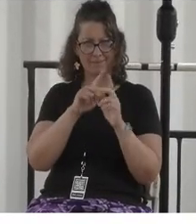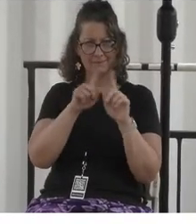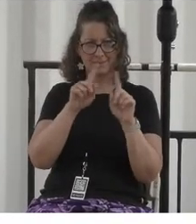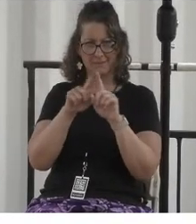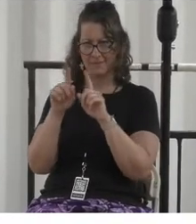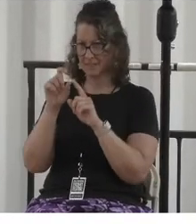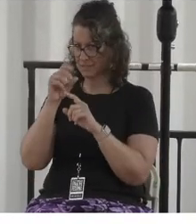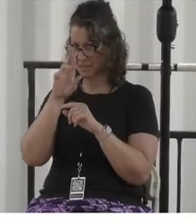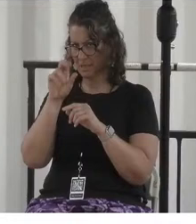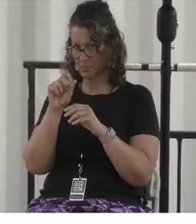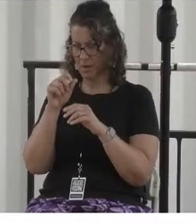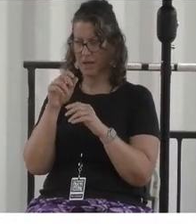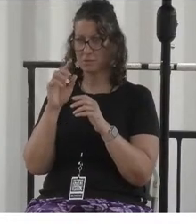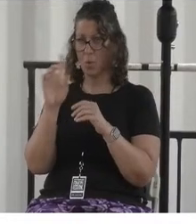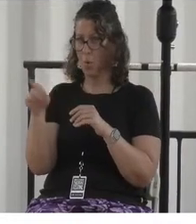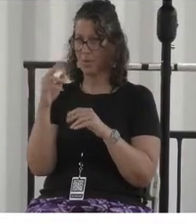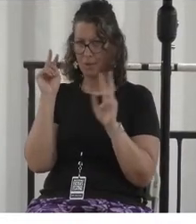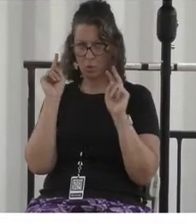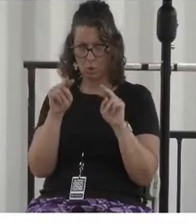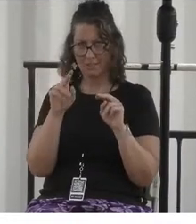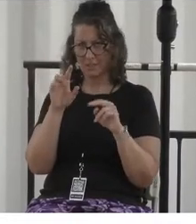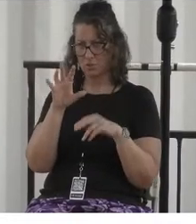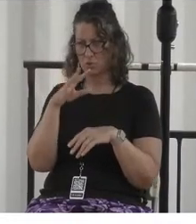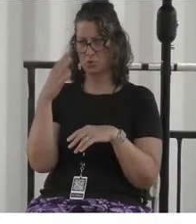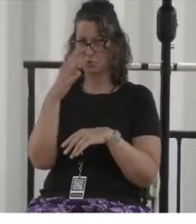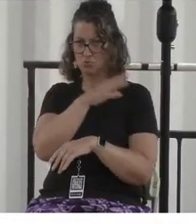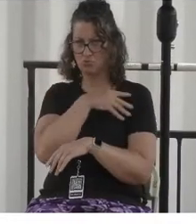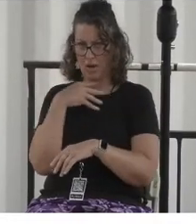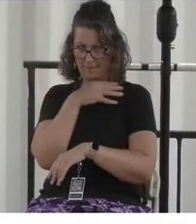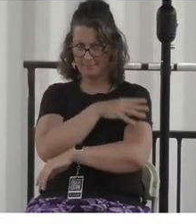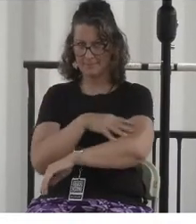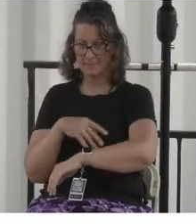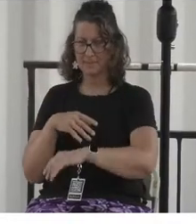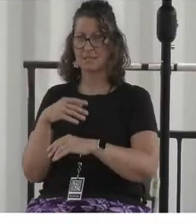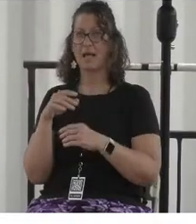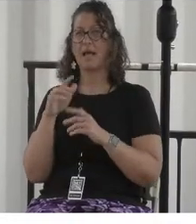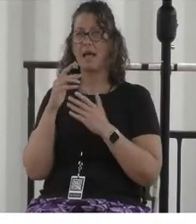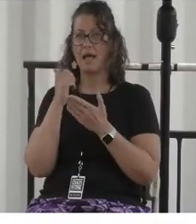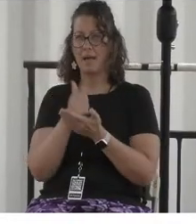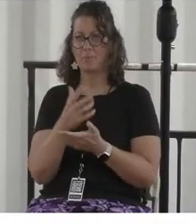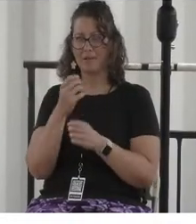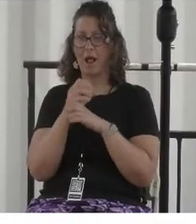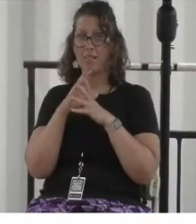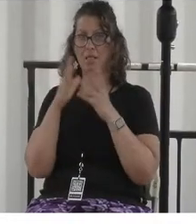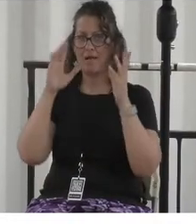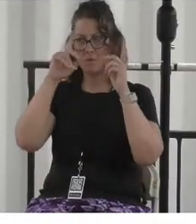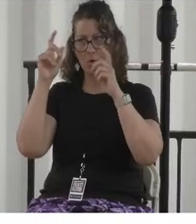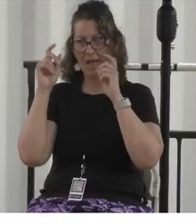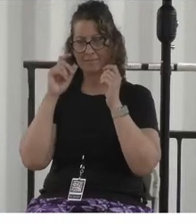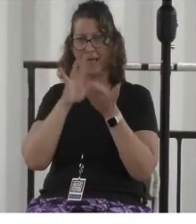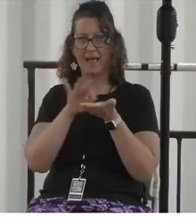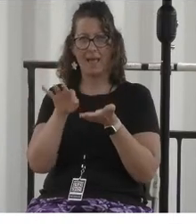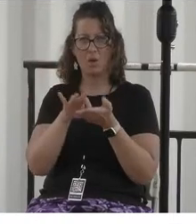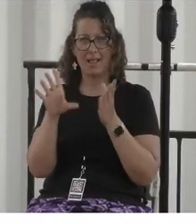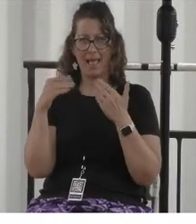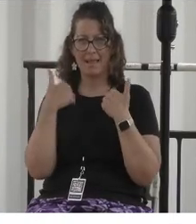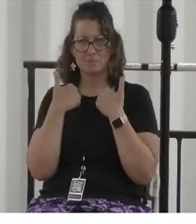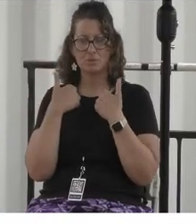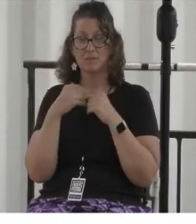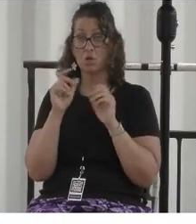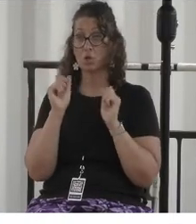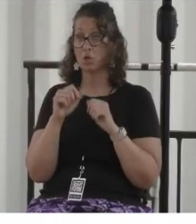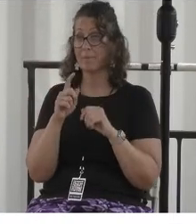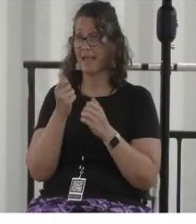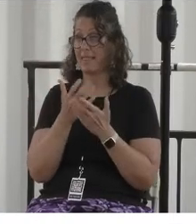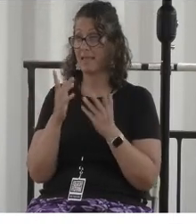by their stripes, and help researchers get through large volumes of photographs to count their animals. And this can be anything from the